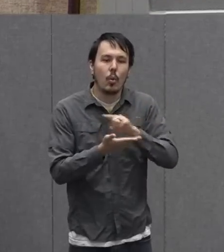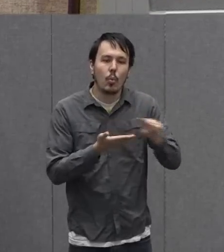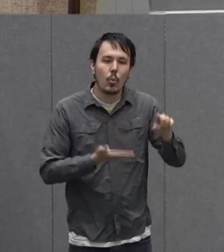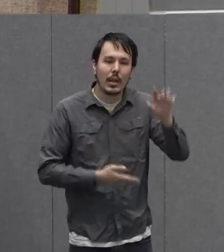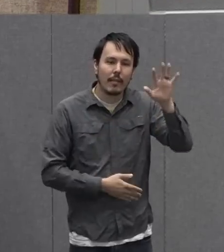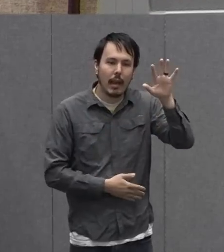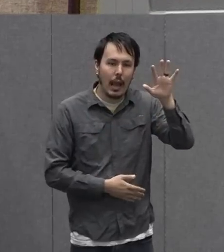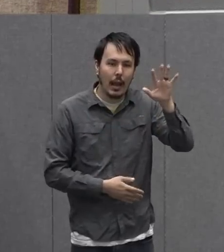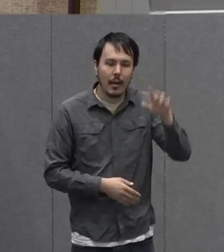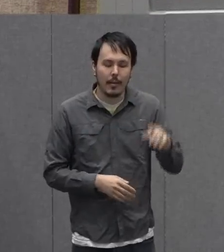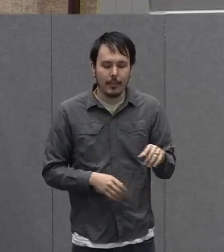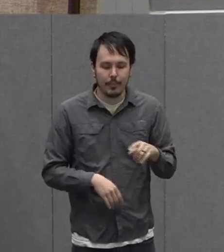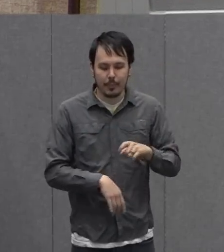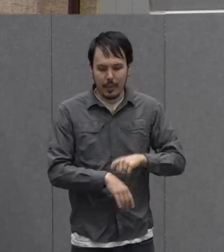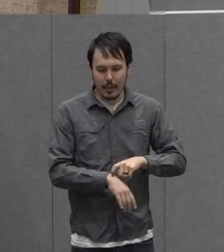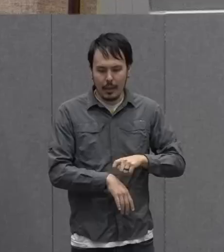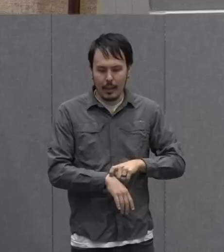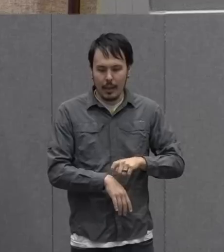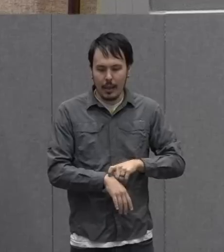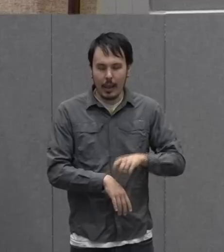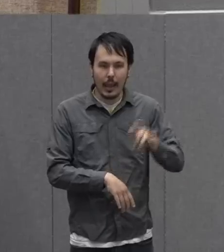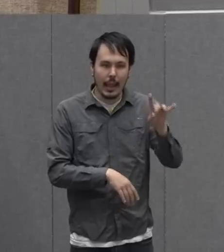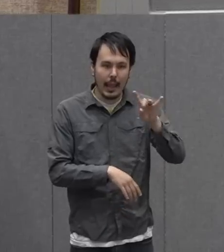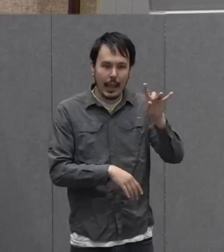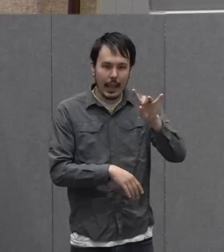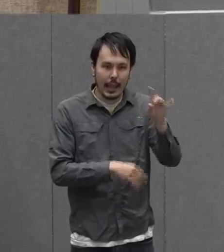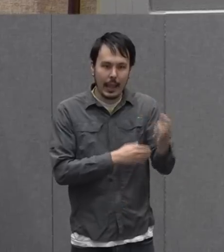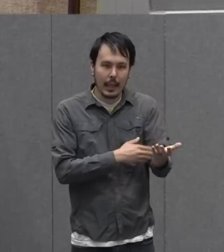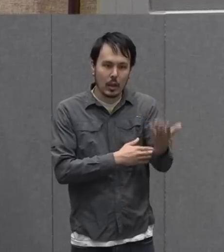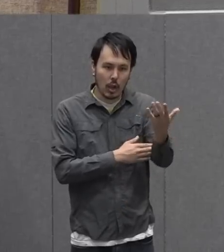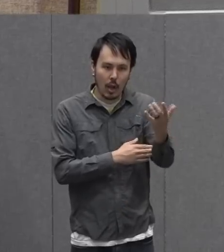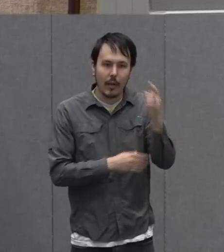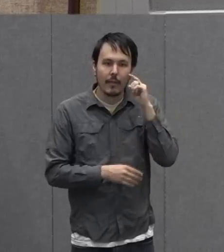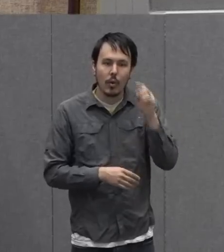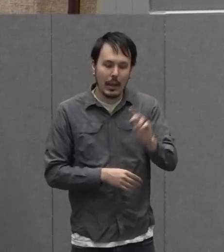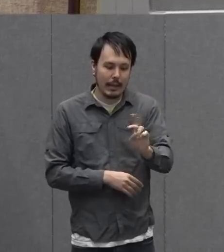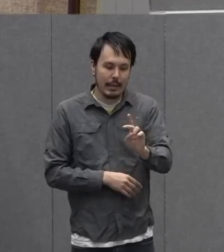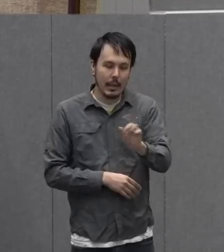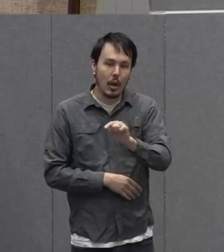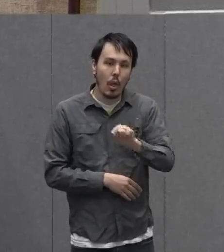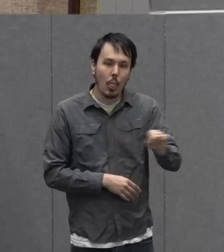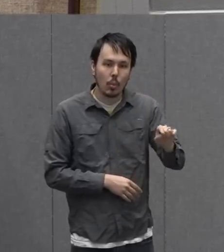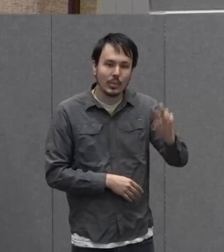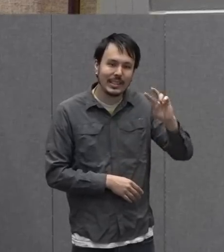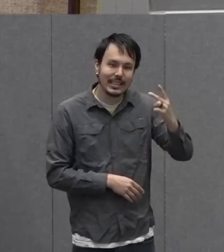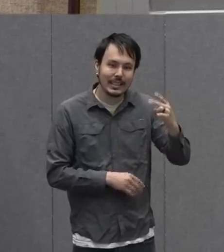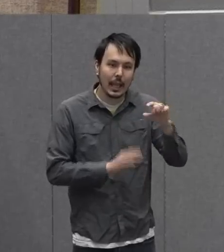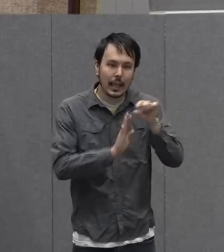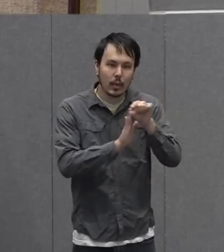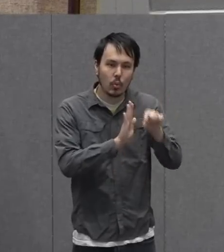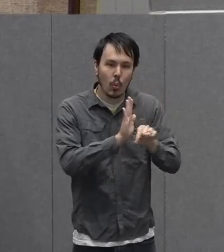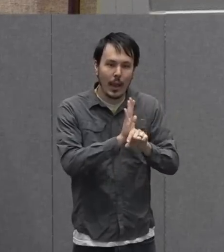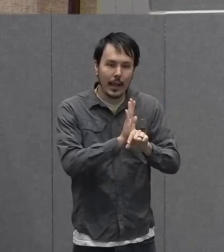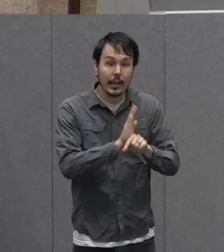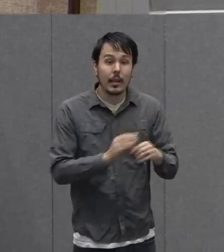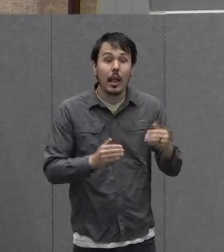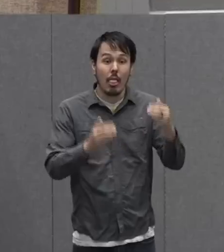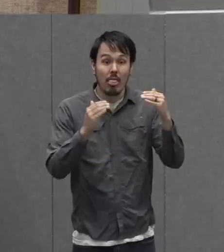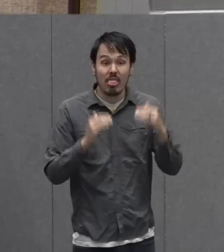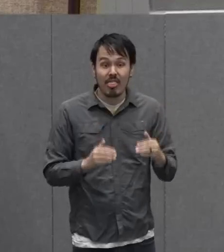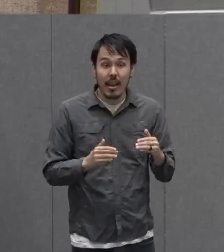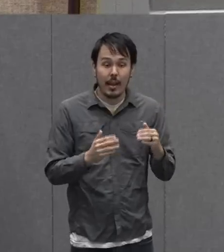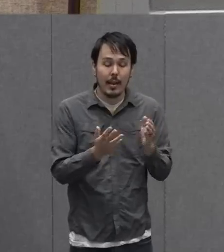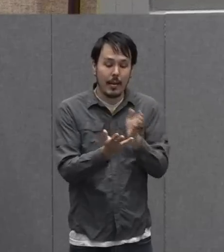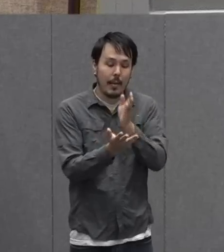8 o'clock PE hour for kinder, first, and second grade. And then we will have an intermediate